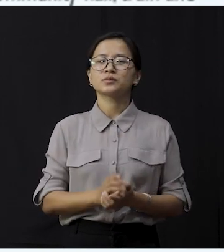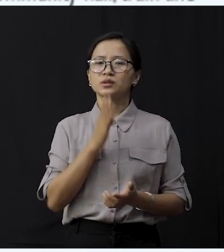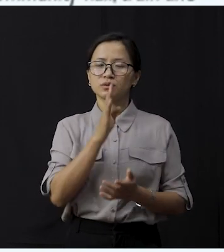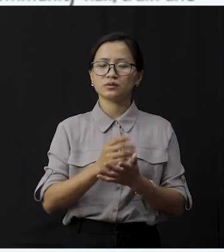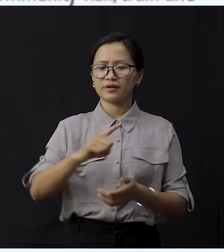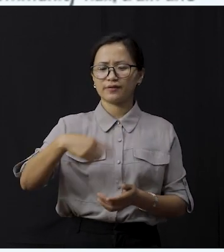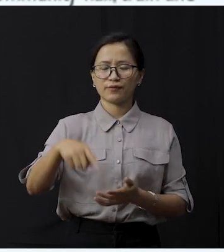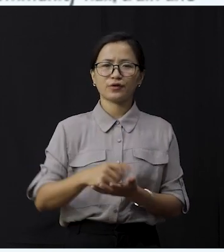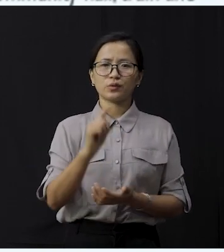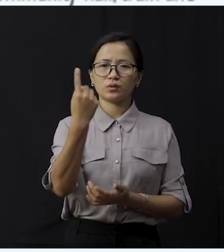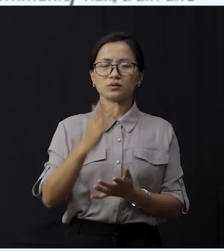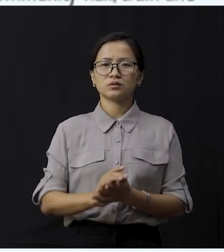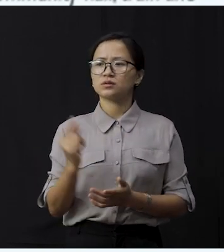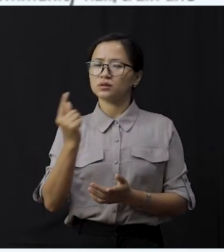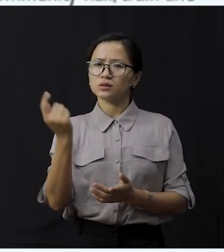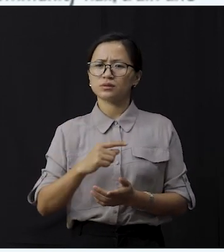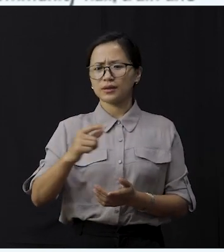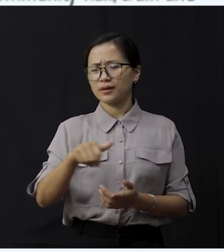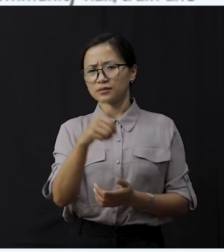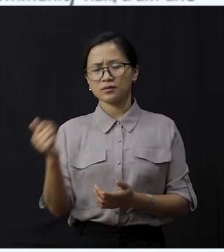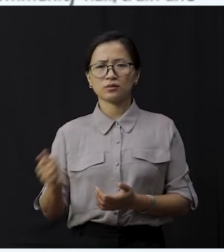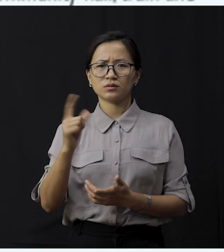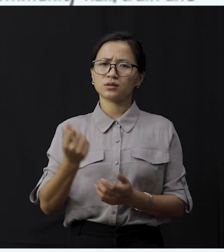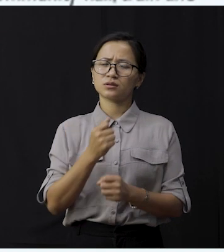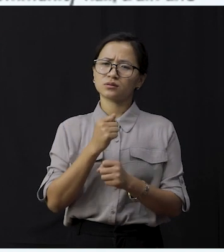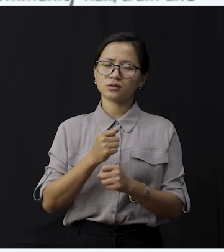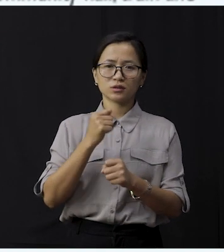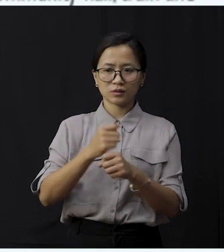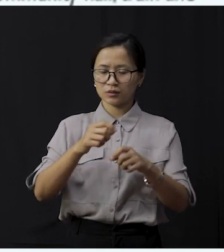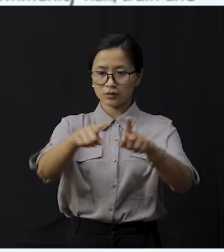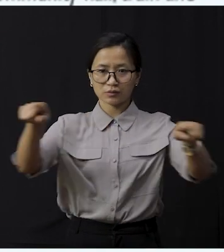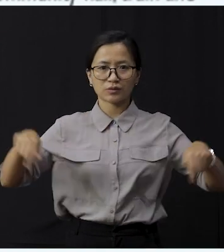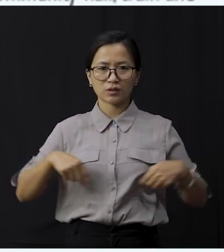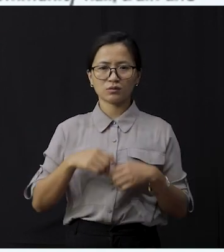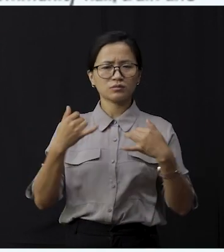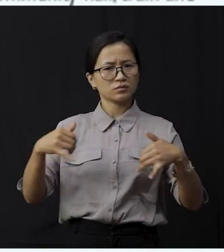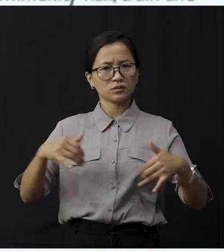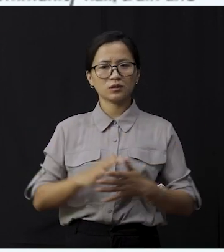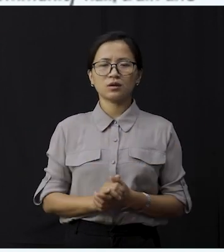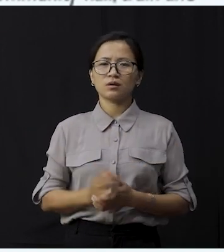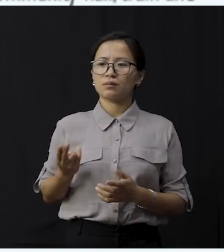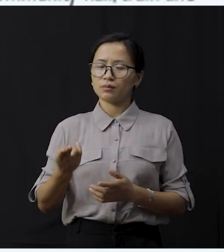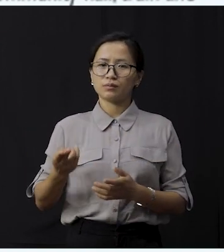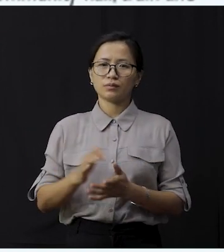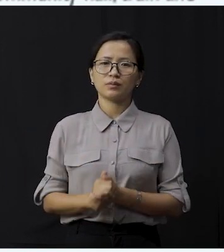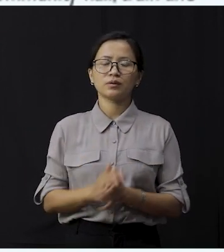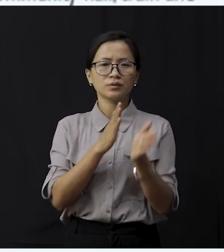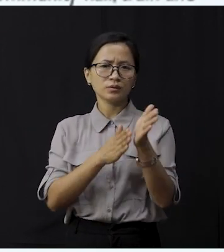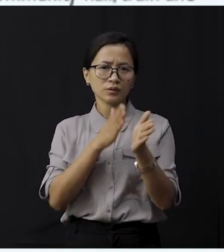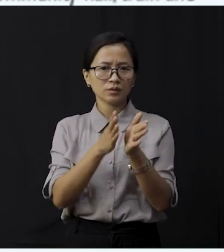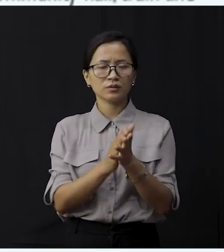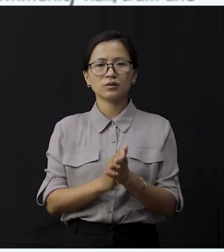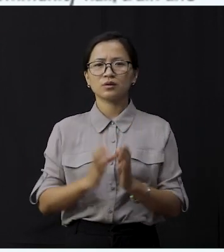to everyone and that can be used by anyone, such as a playground, buses, public transport such as buses,